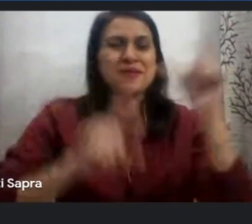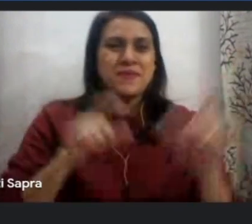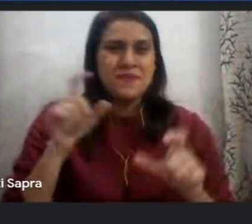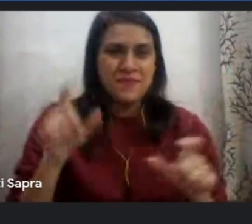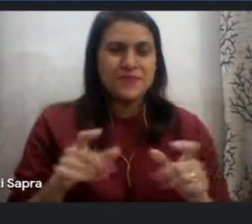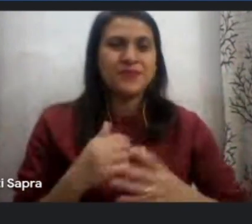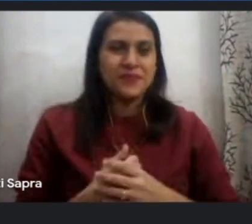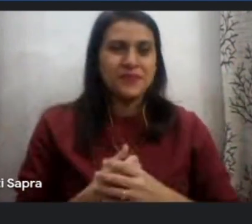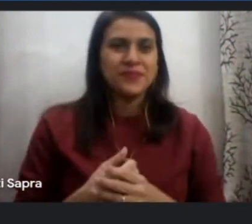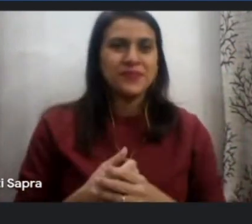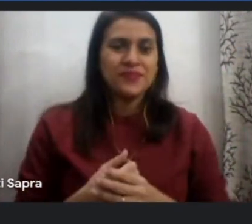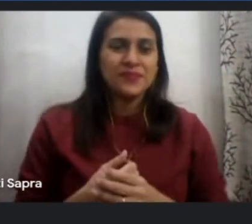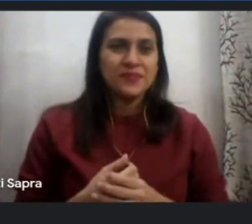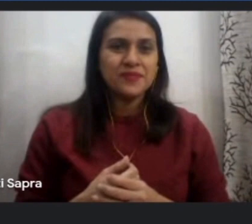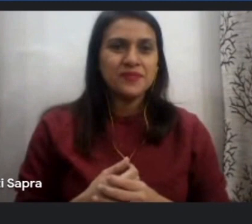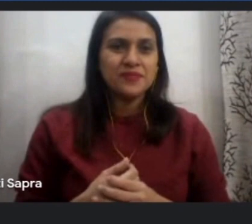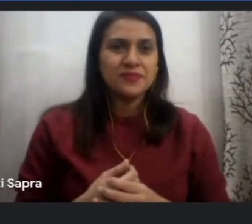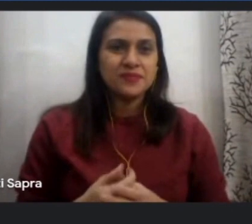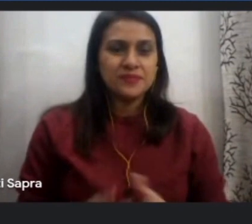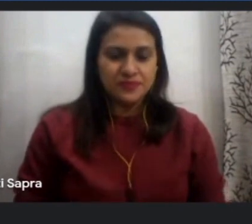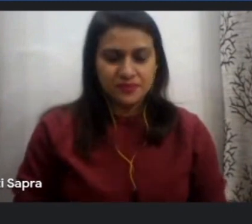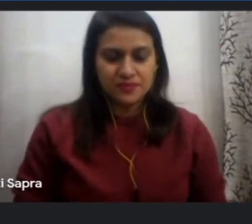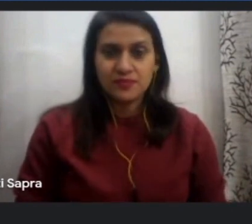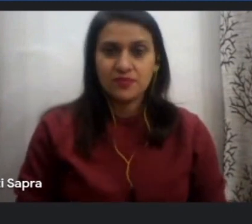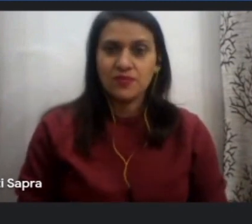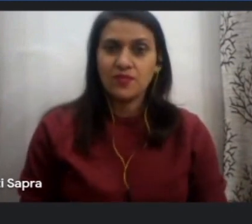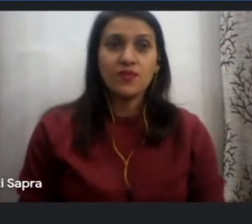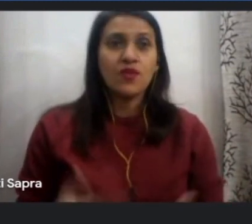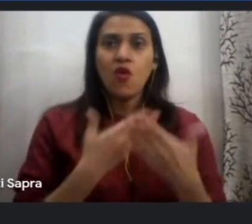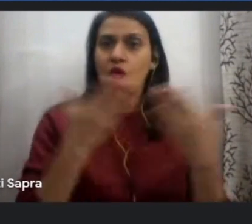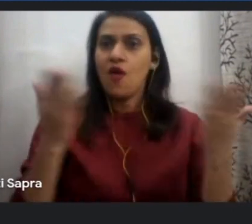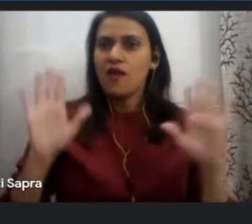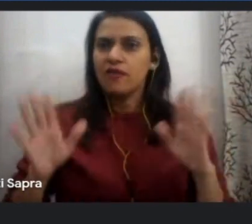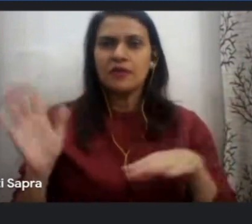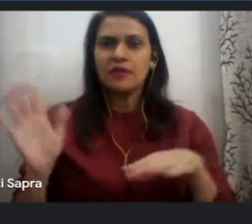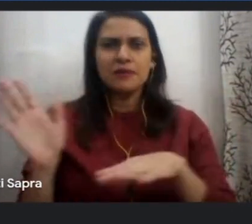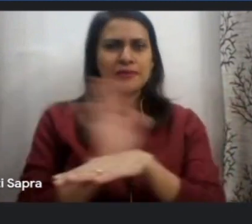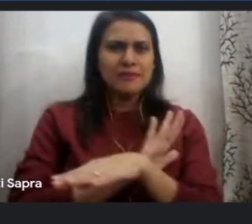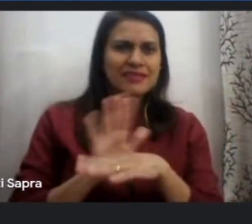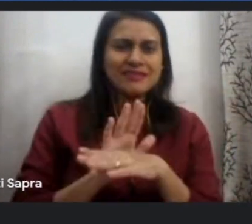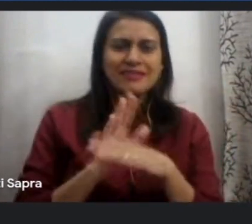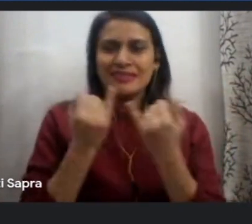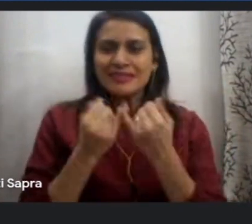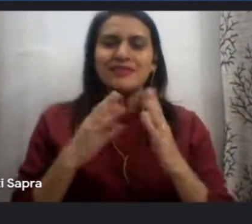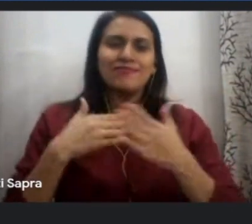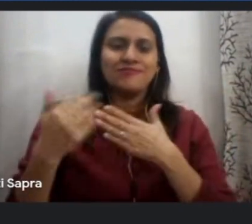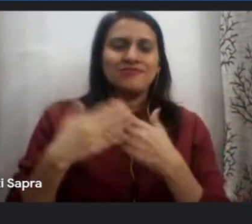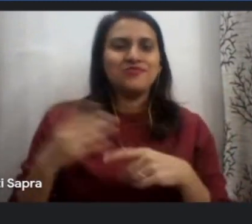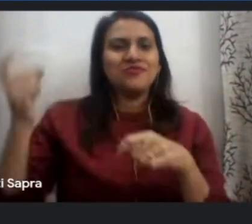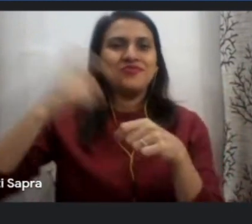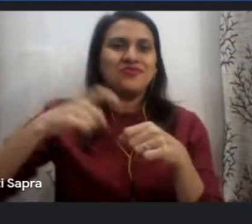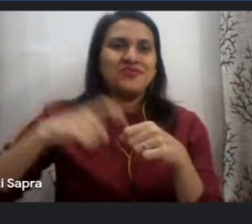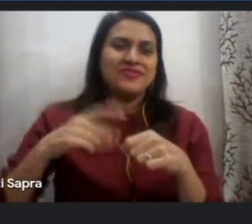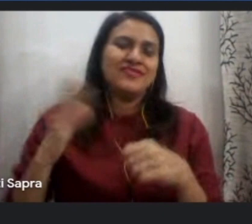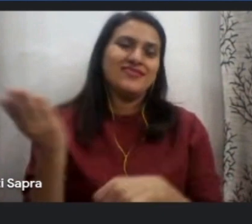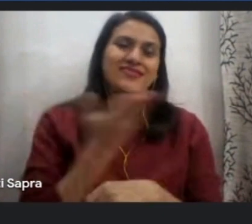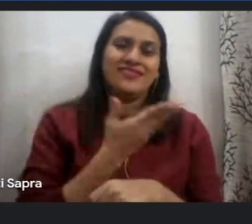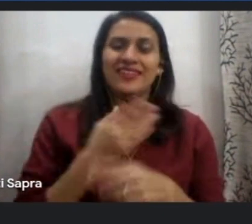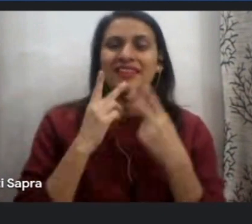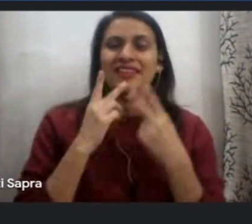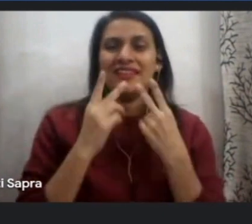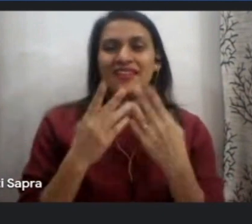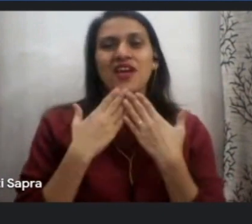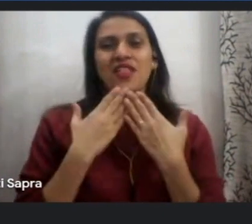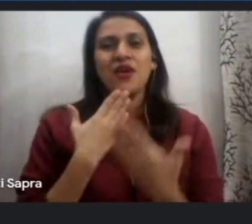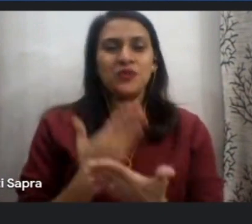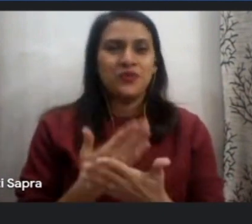workshop. It's really nice to have all of you taking your time off on a Sunday evening to attend this one.